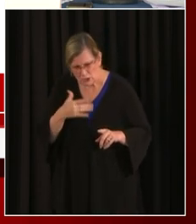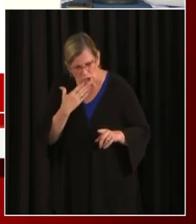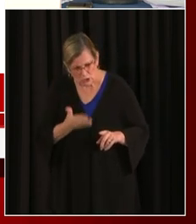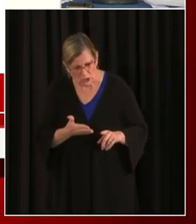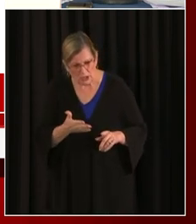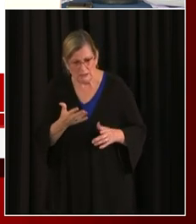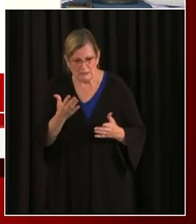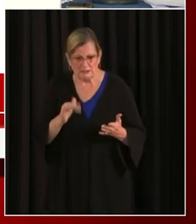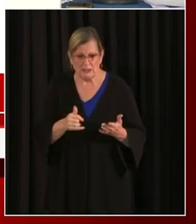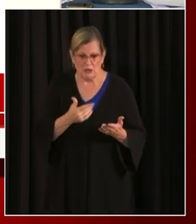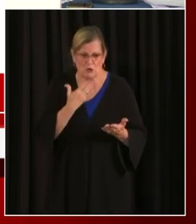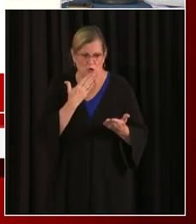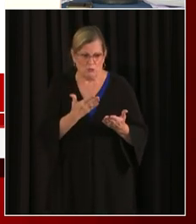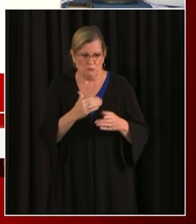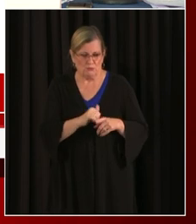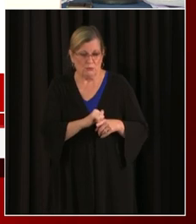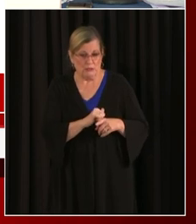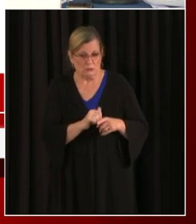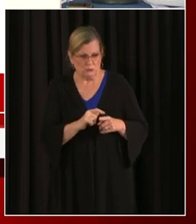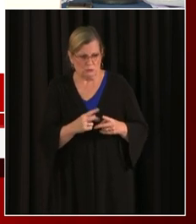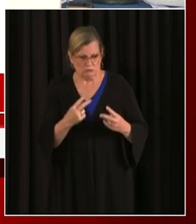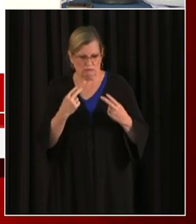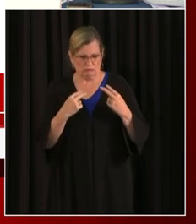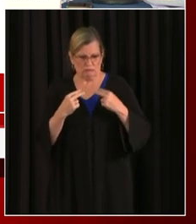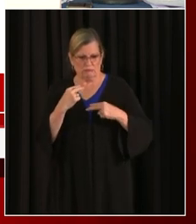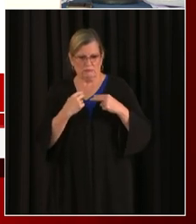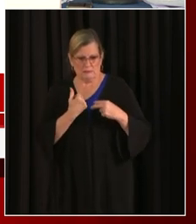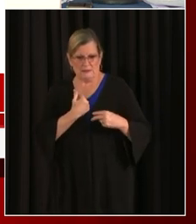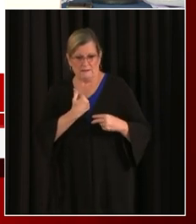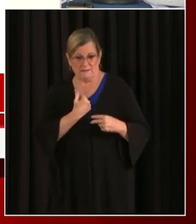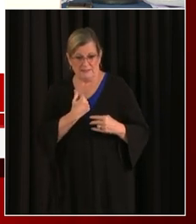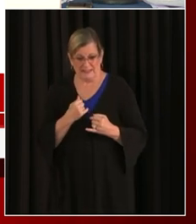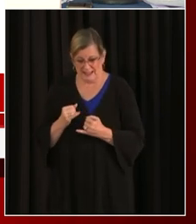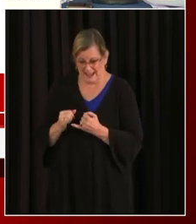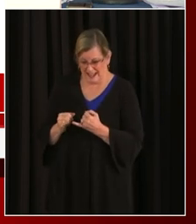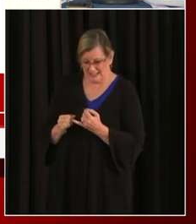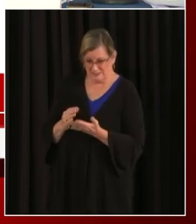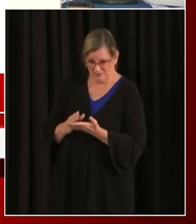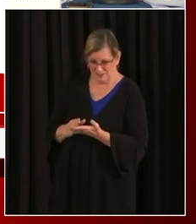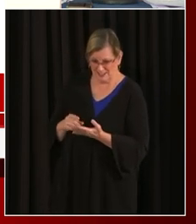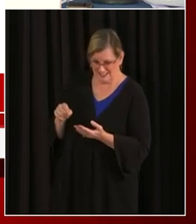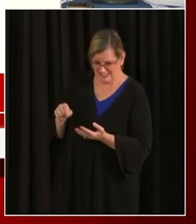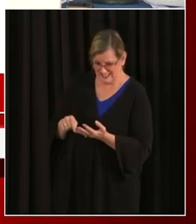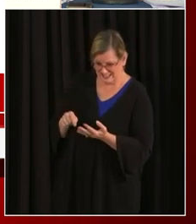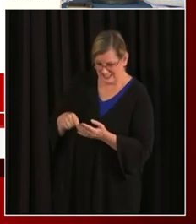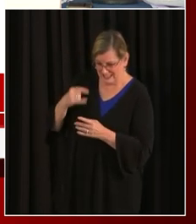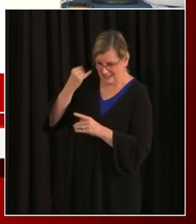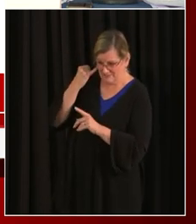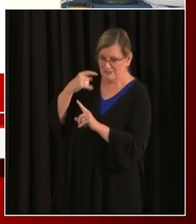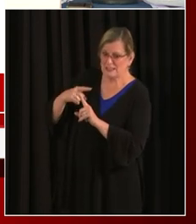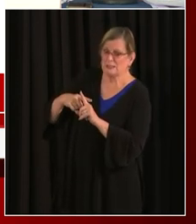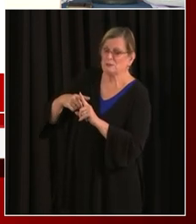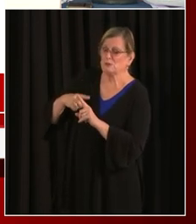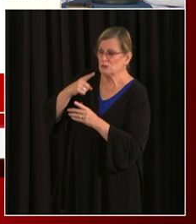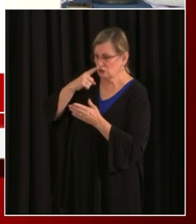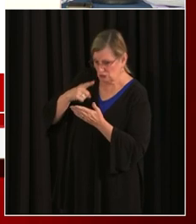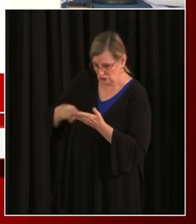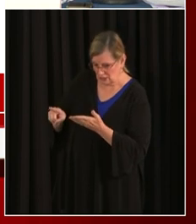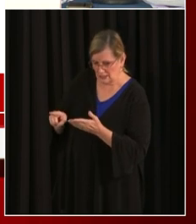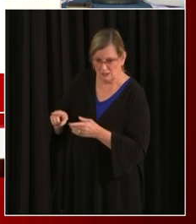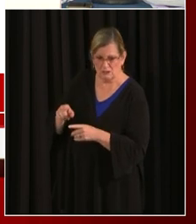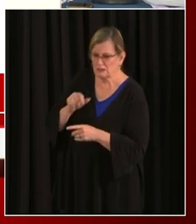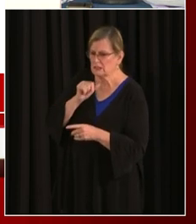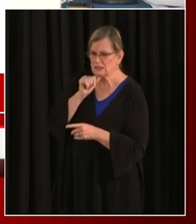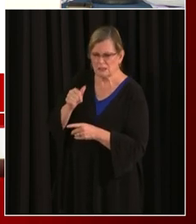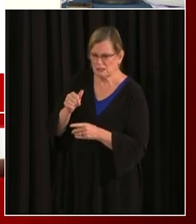was considered to be good practice by some of these schools. And lastly on this, temperature checks, while not required by DC